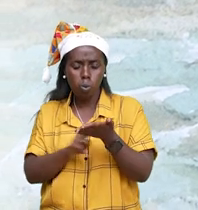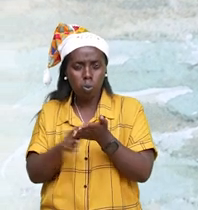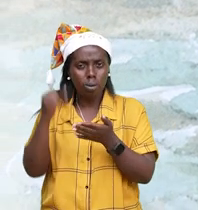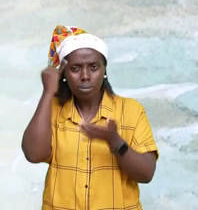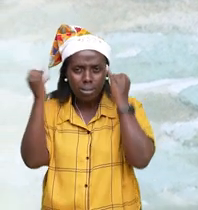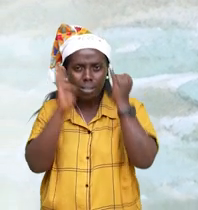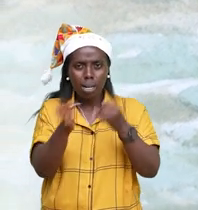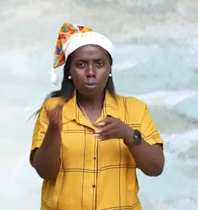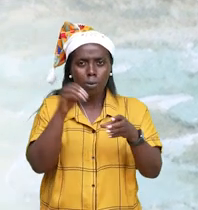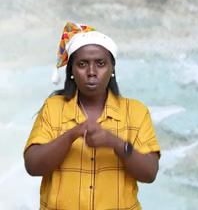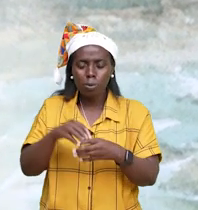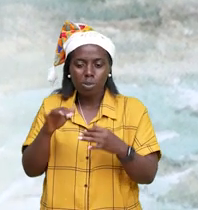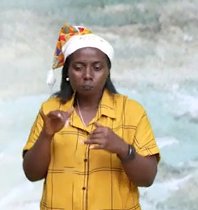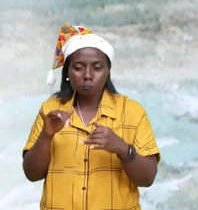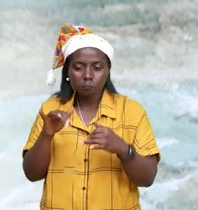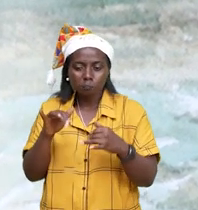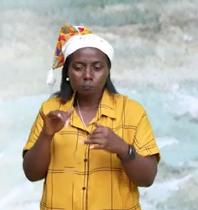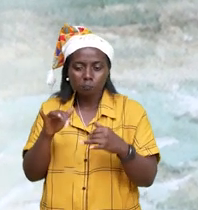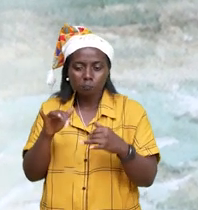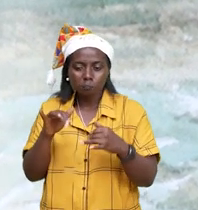to life.